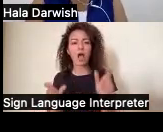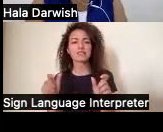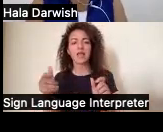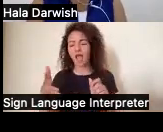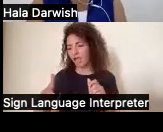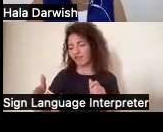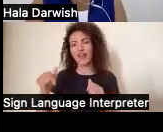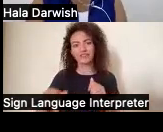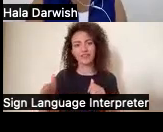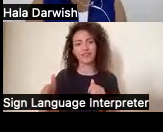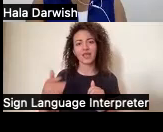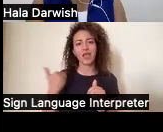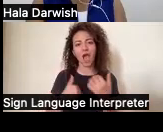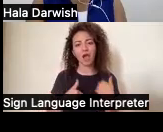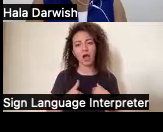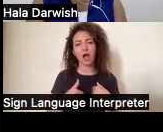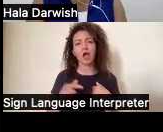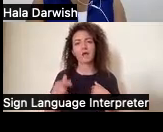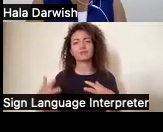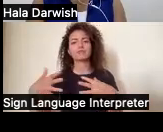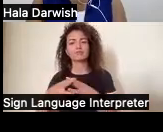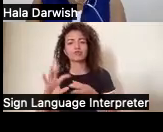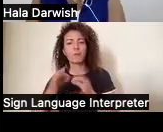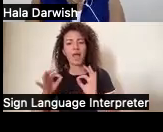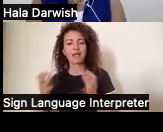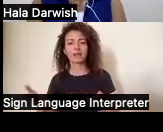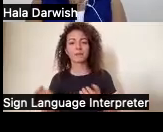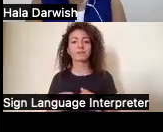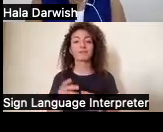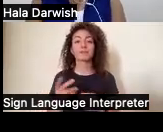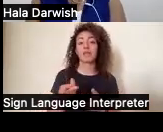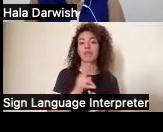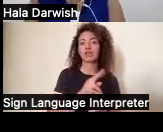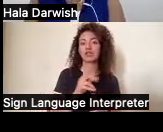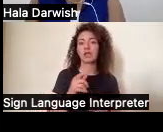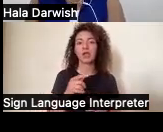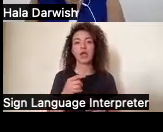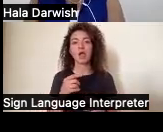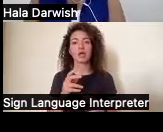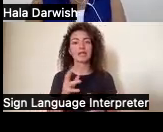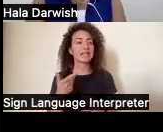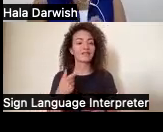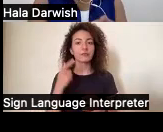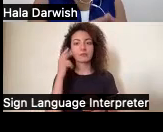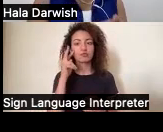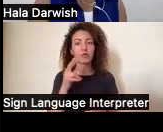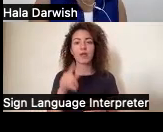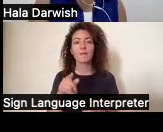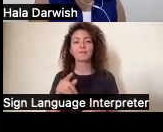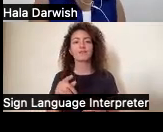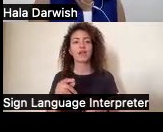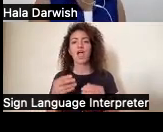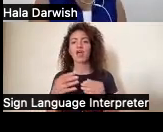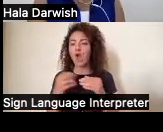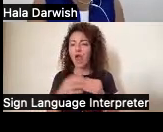capacity of the partner. We have the value exchange rate. We have two exchange rate, the UN exchange rate and the